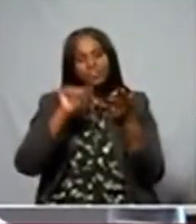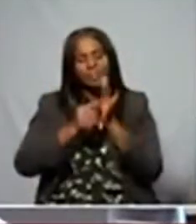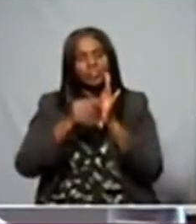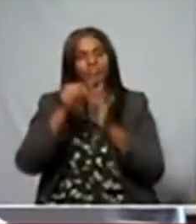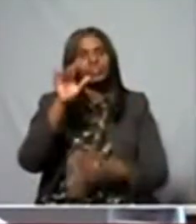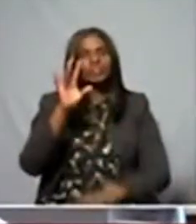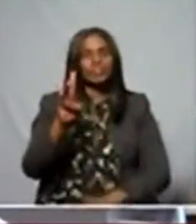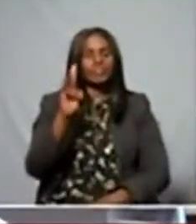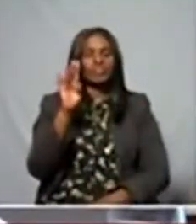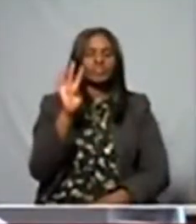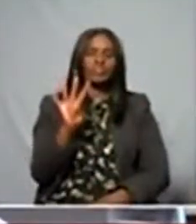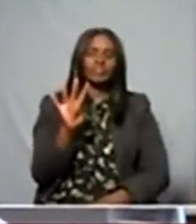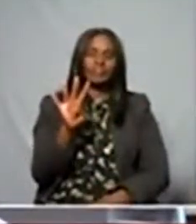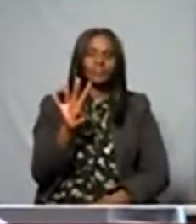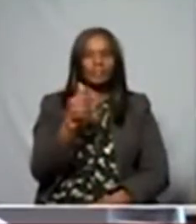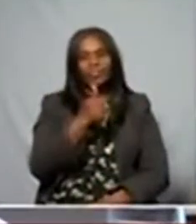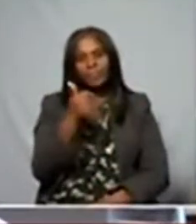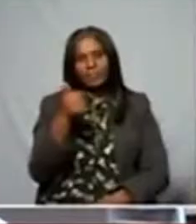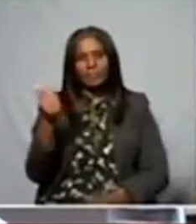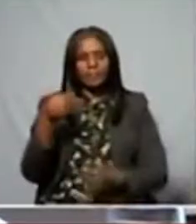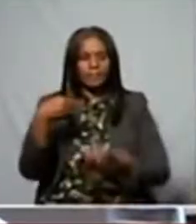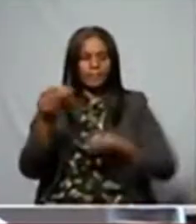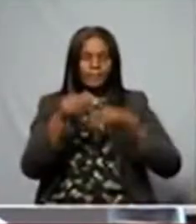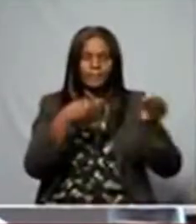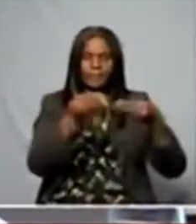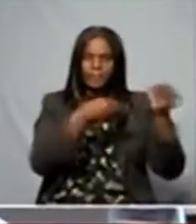21,957,292.74, while the expenditure was